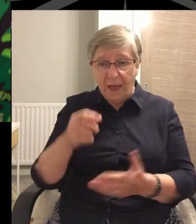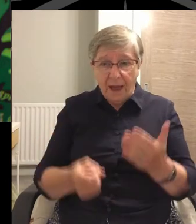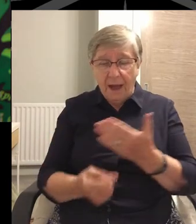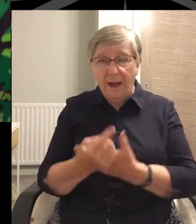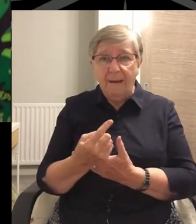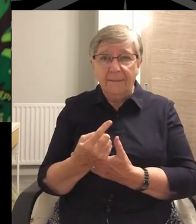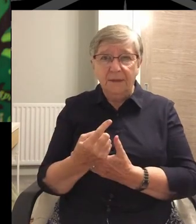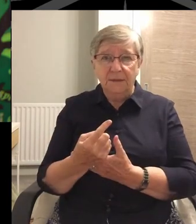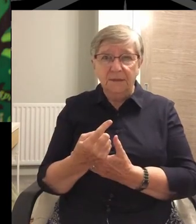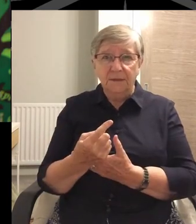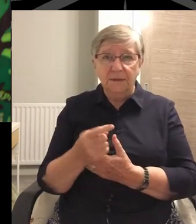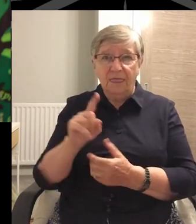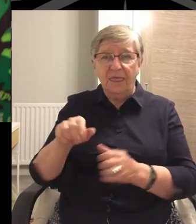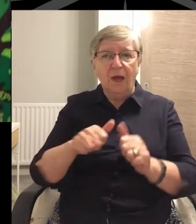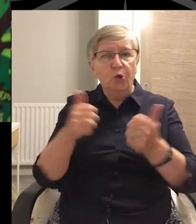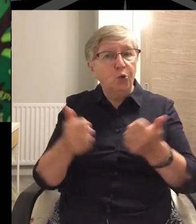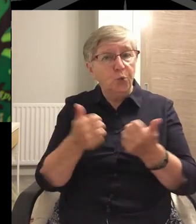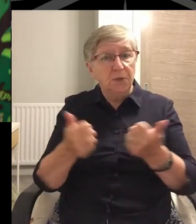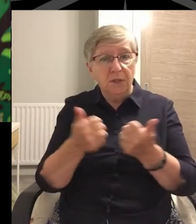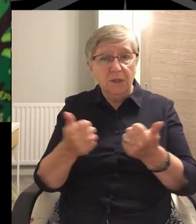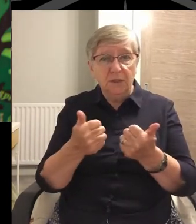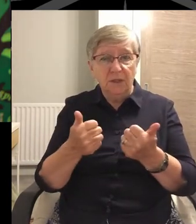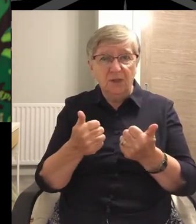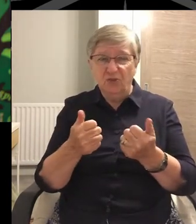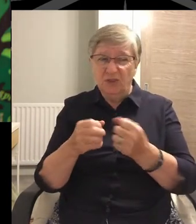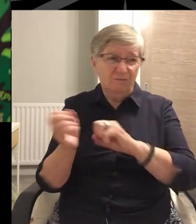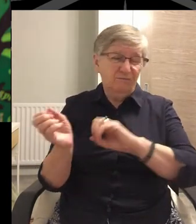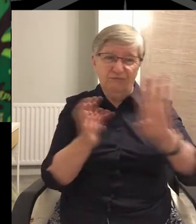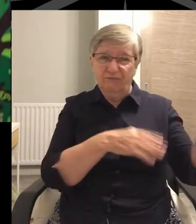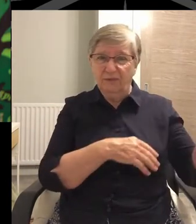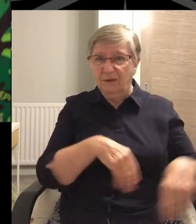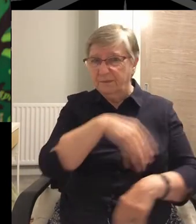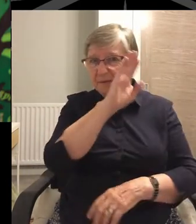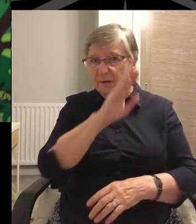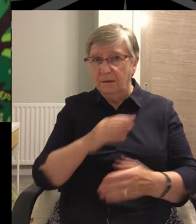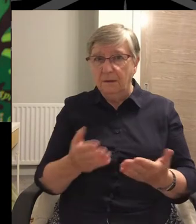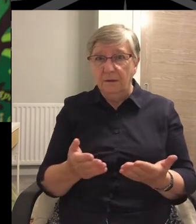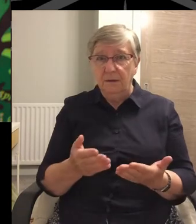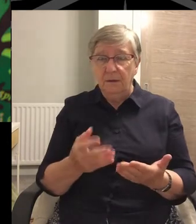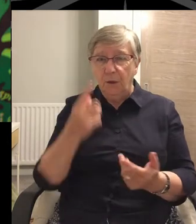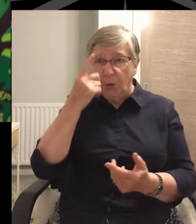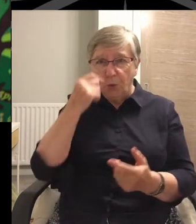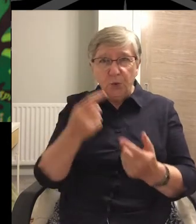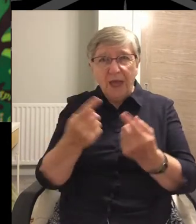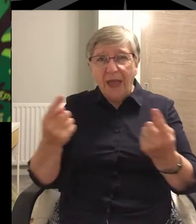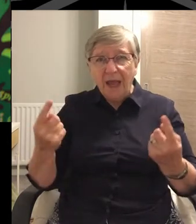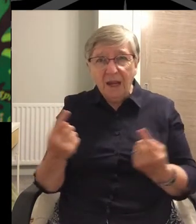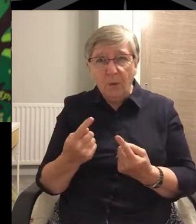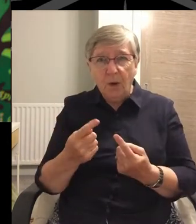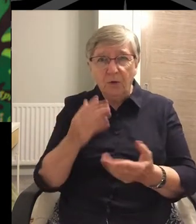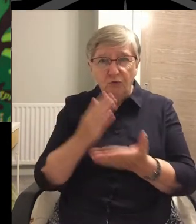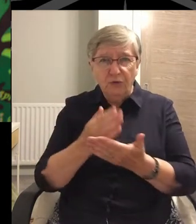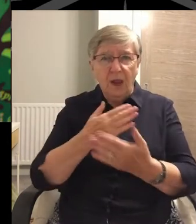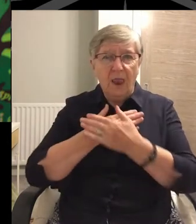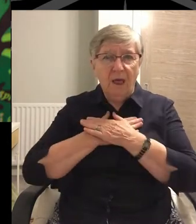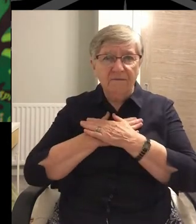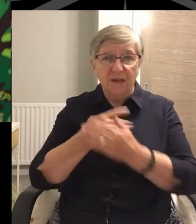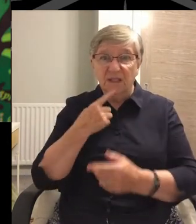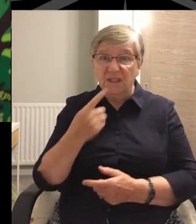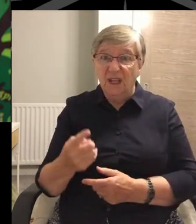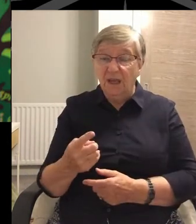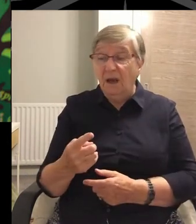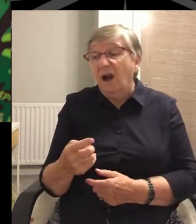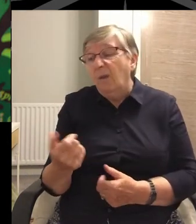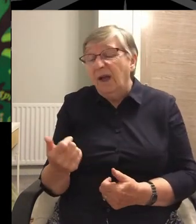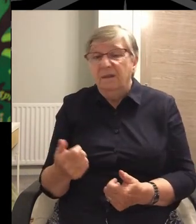Now, when that happens, when that kind of goodness is just thrown back in someone's face, could anyone who is really loving